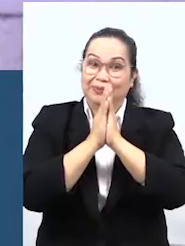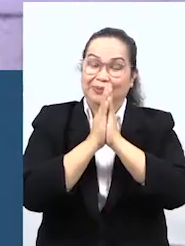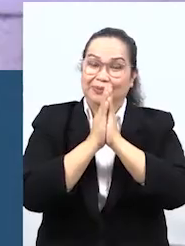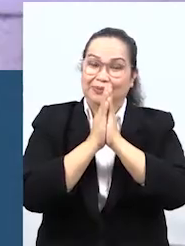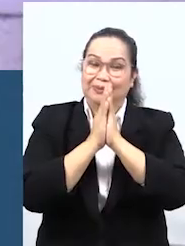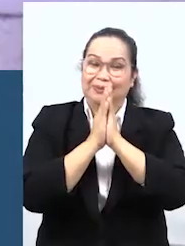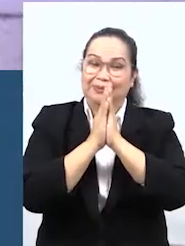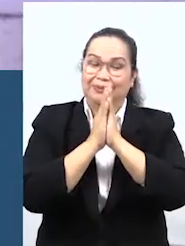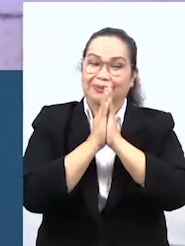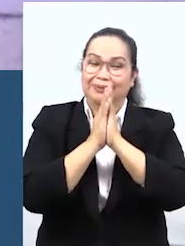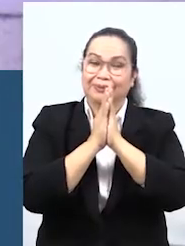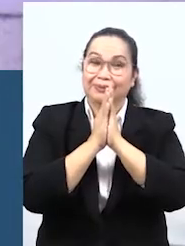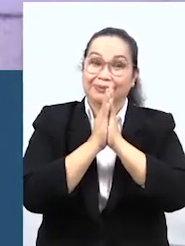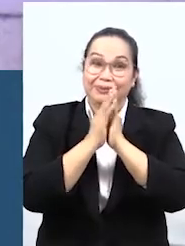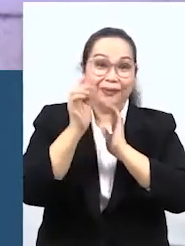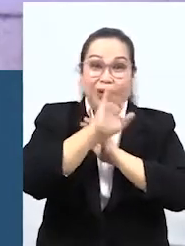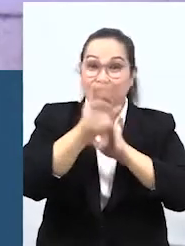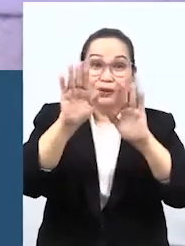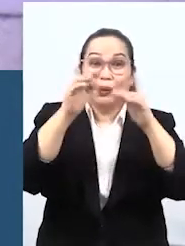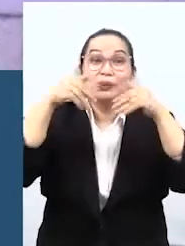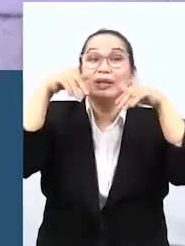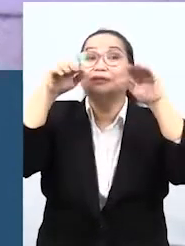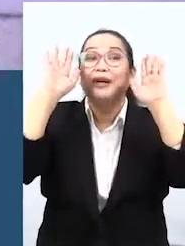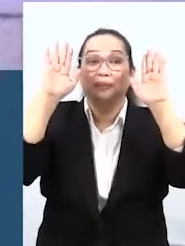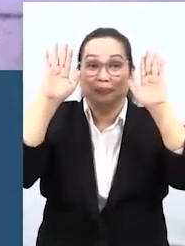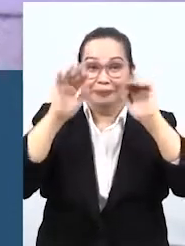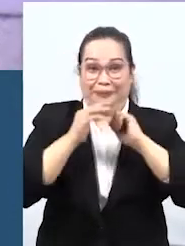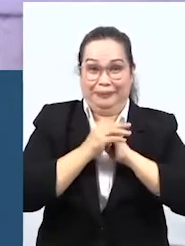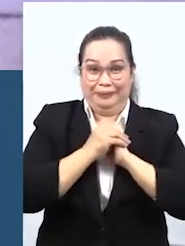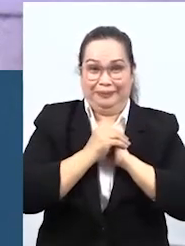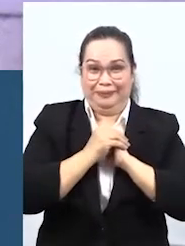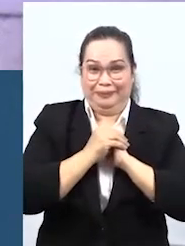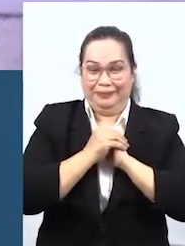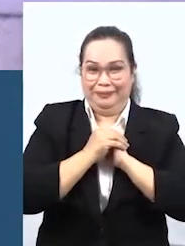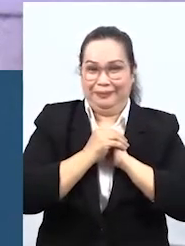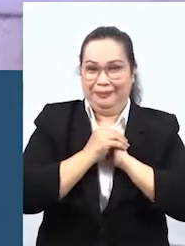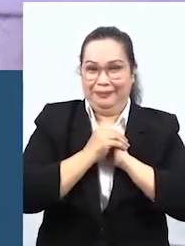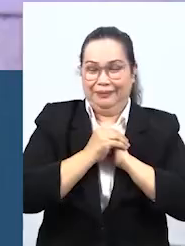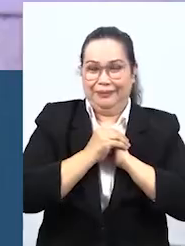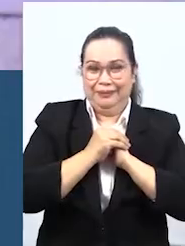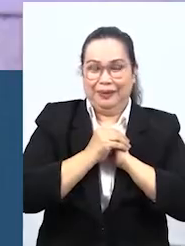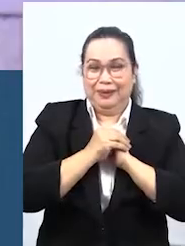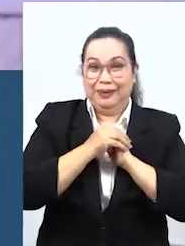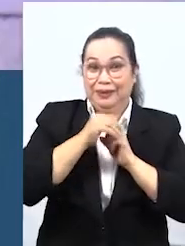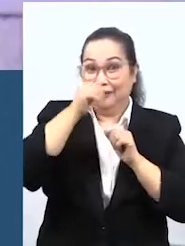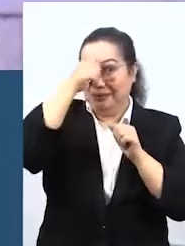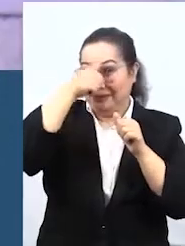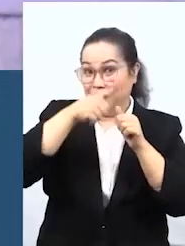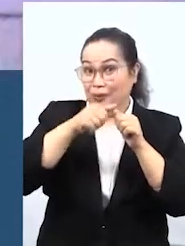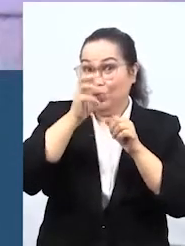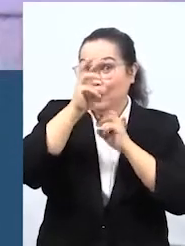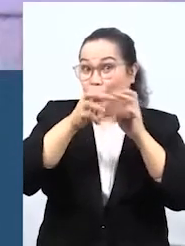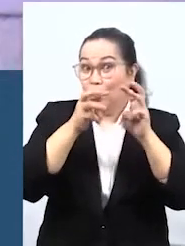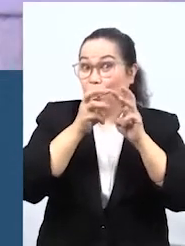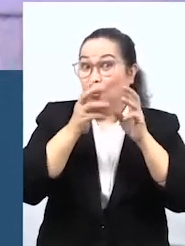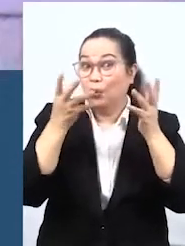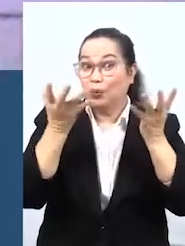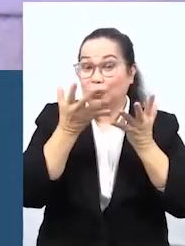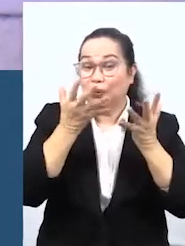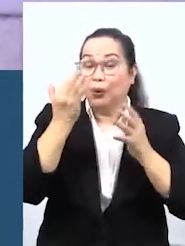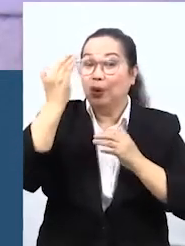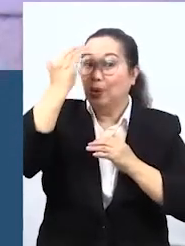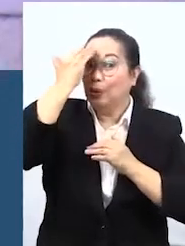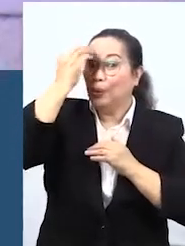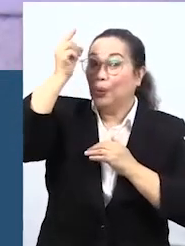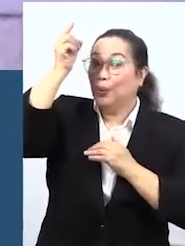pray don't give up realize where the world is recognize